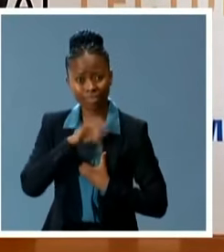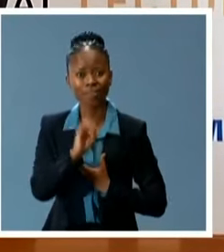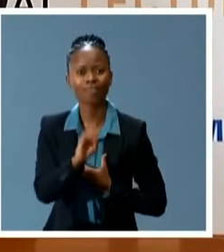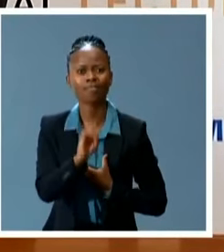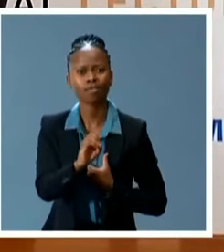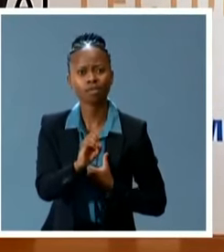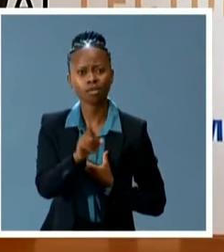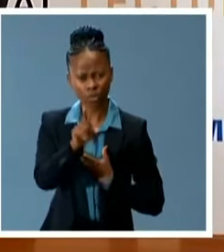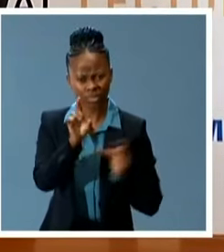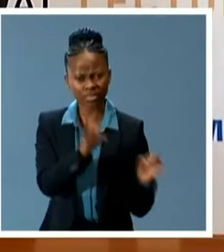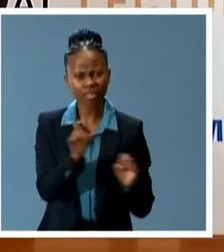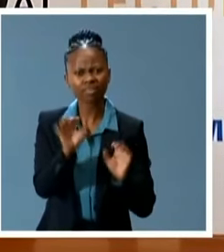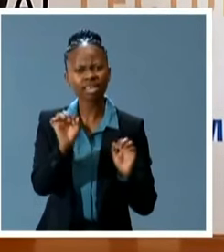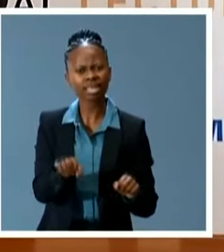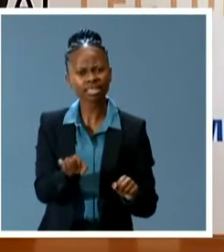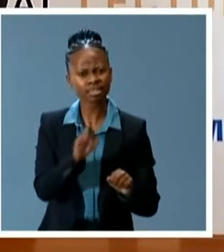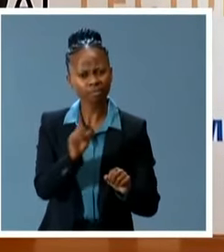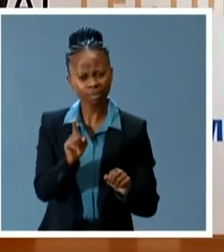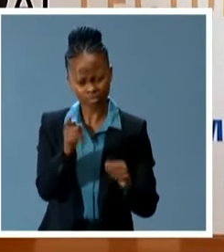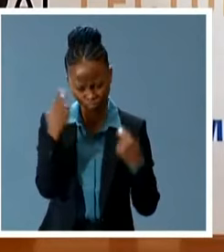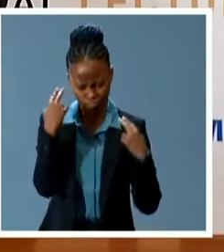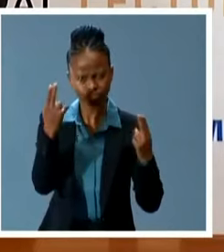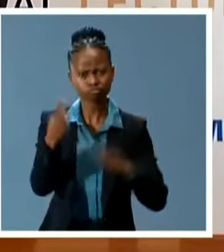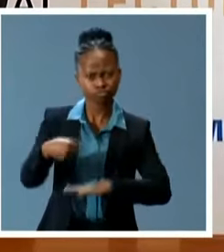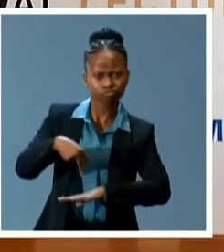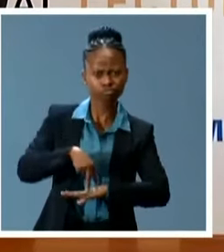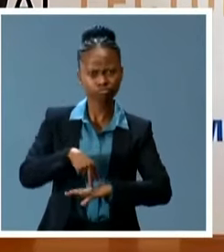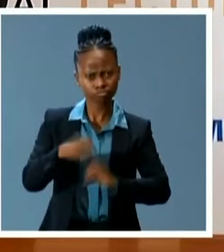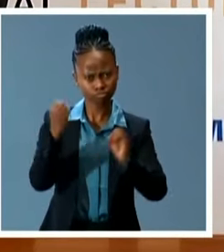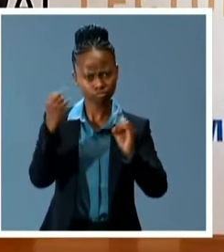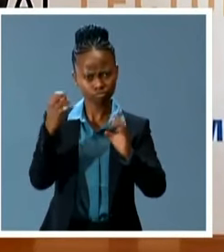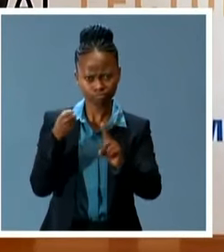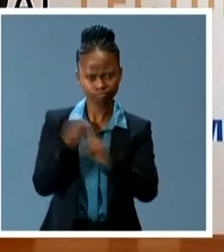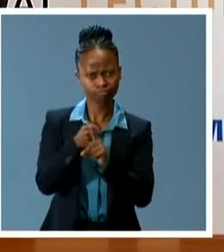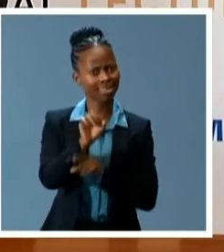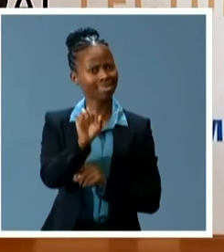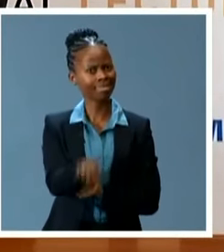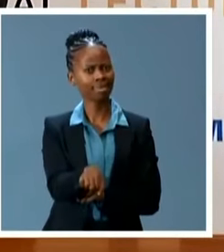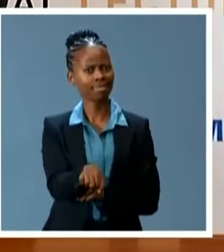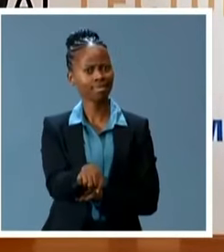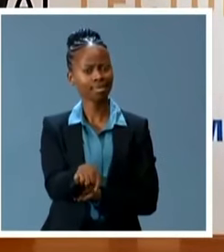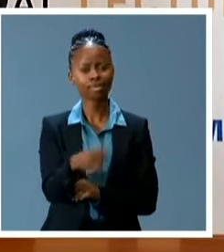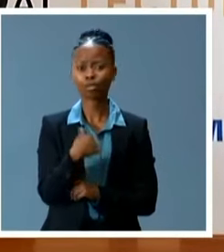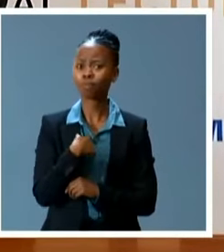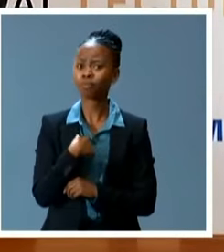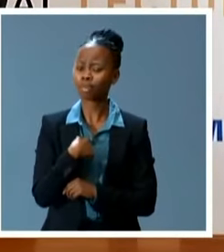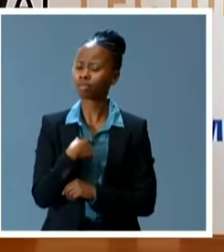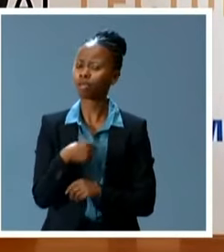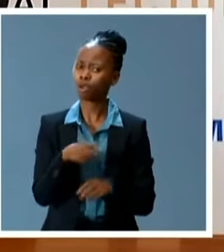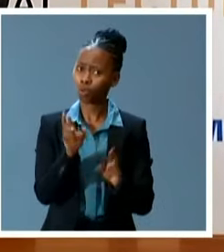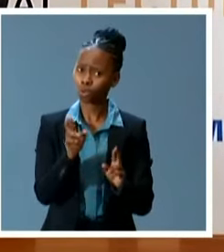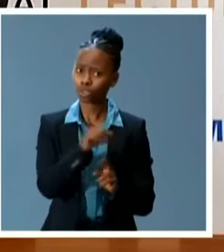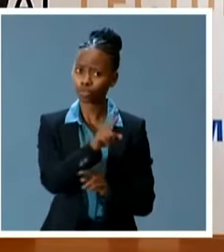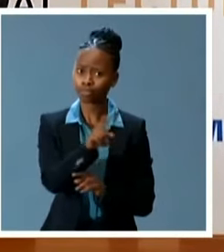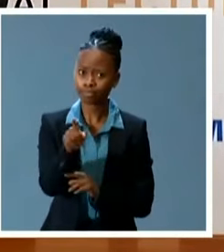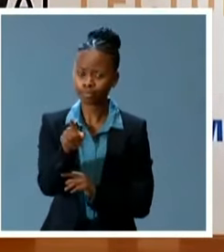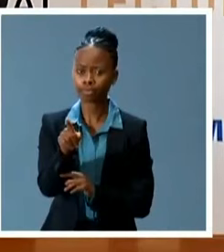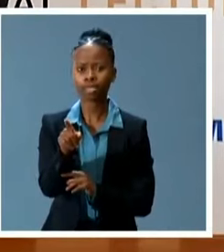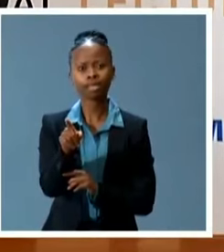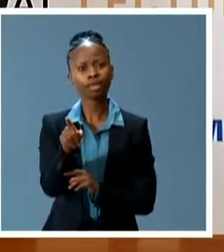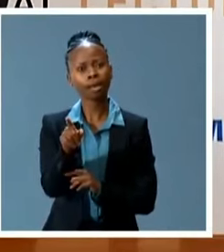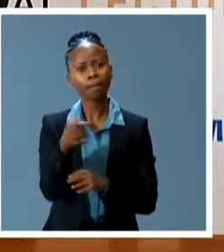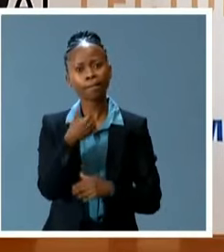the devastation brought about by this pandemic. I wish everyone a meaningful